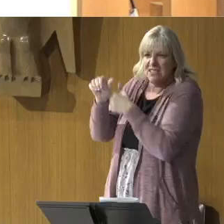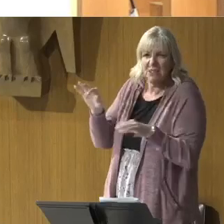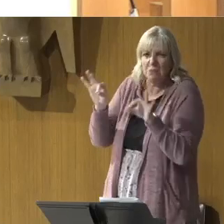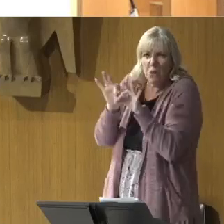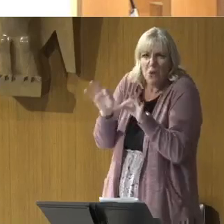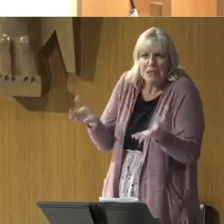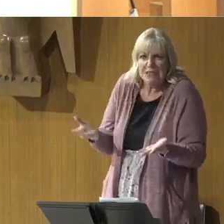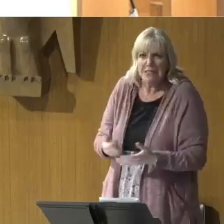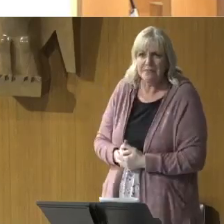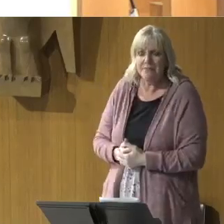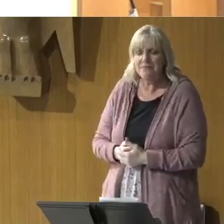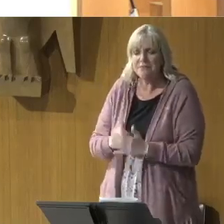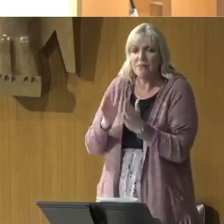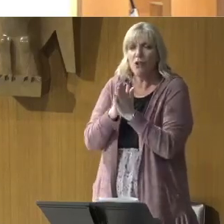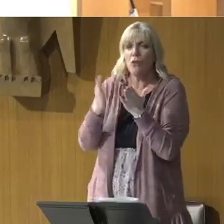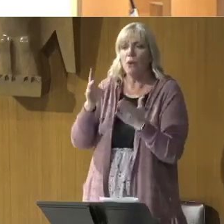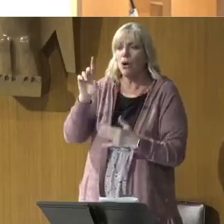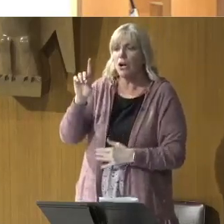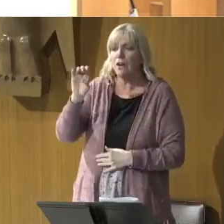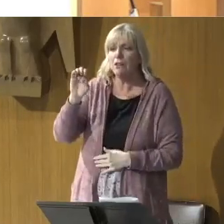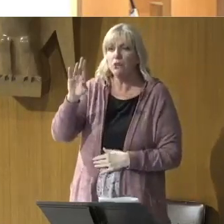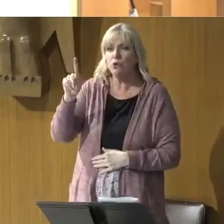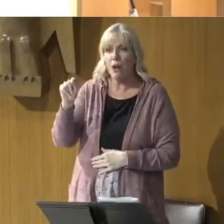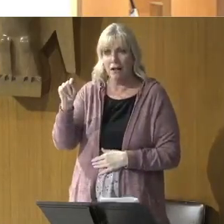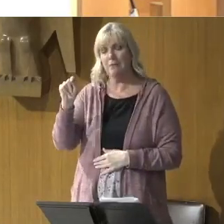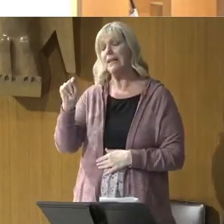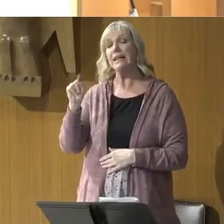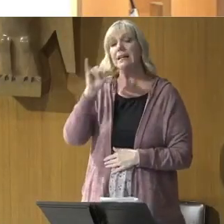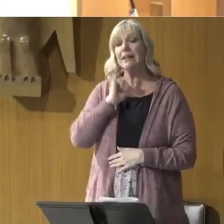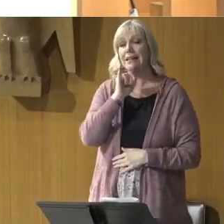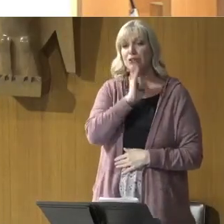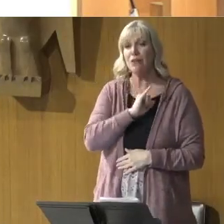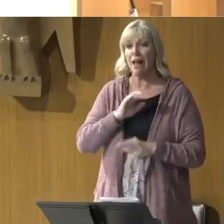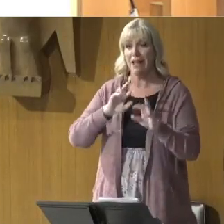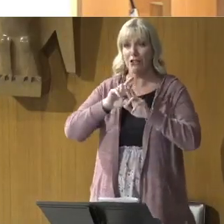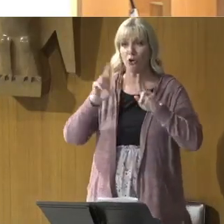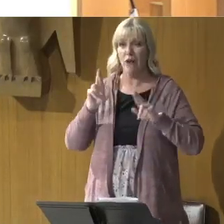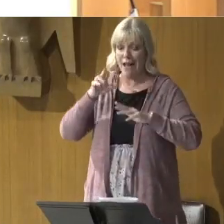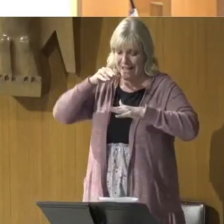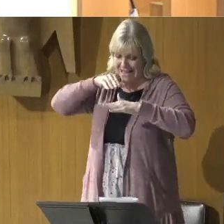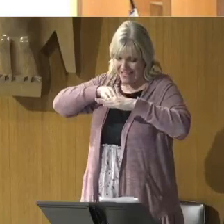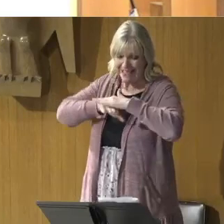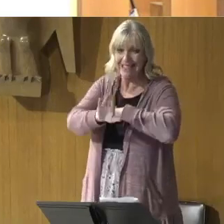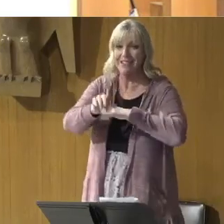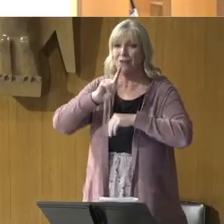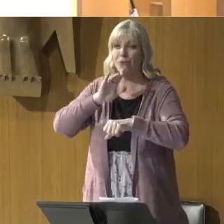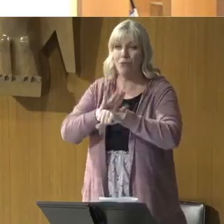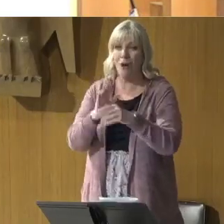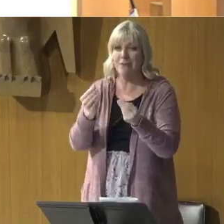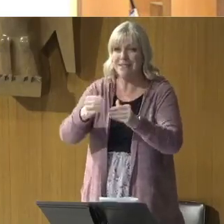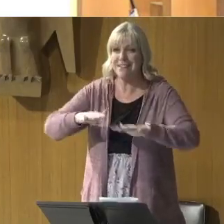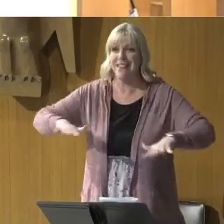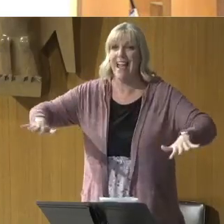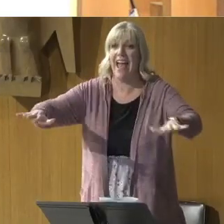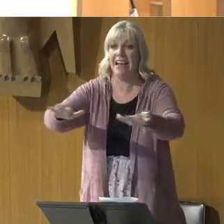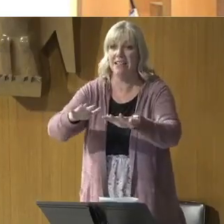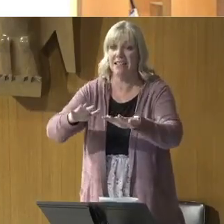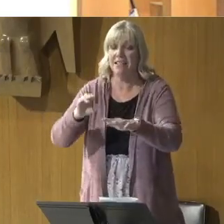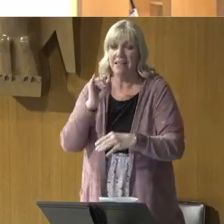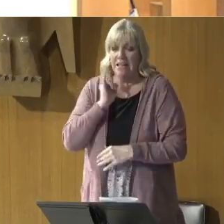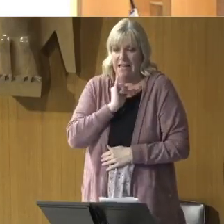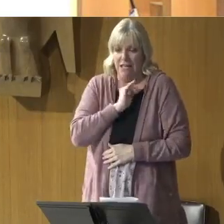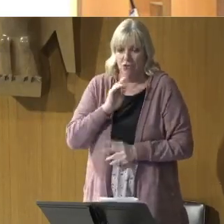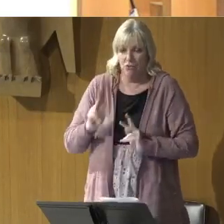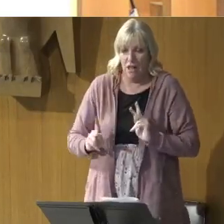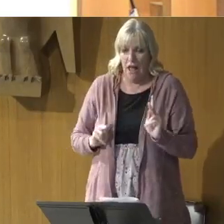Deuteronomy, when the Israelites are on the cusp of entering what is known as the promised land, they refer to it